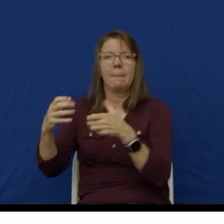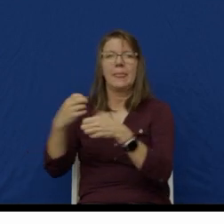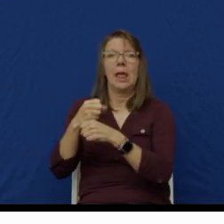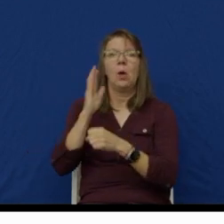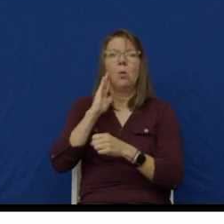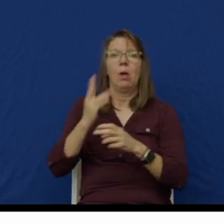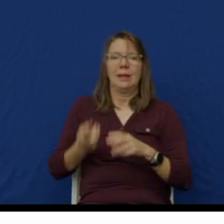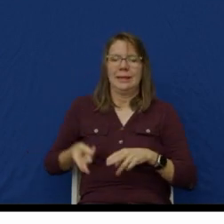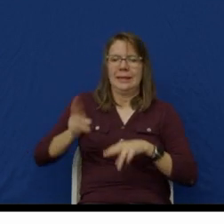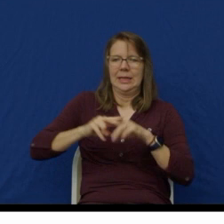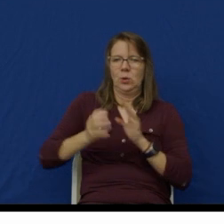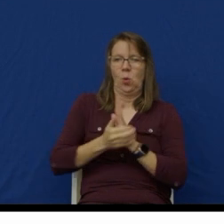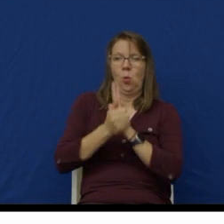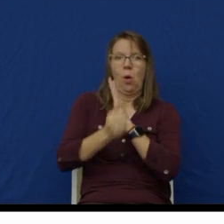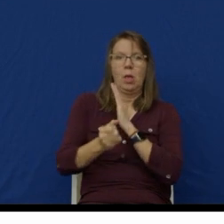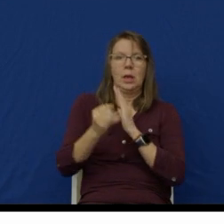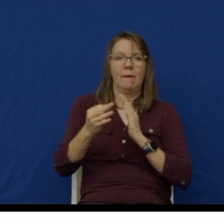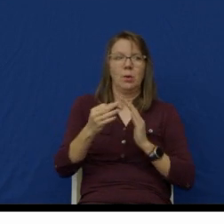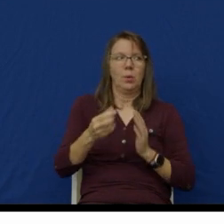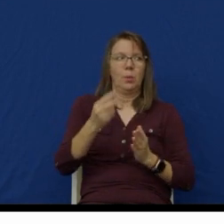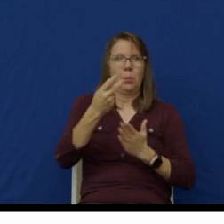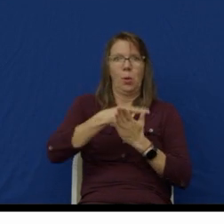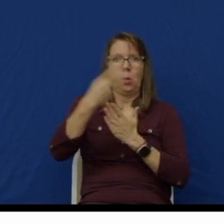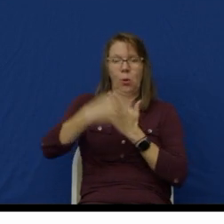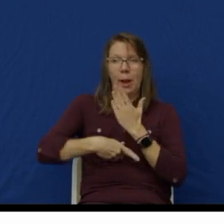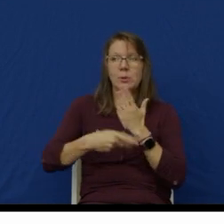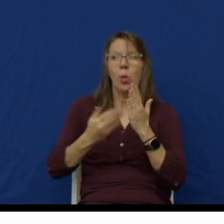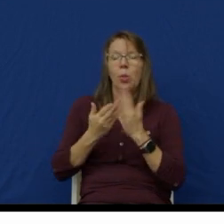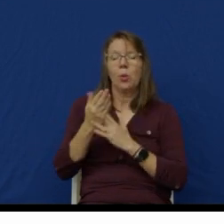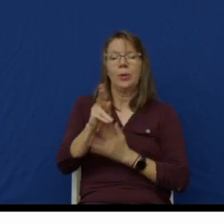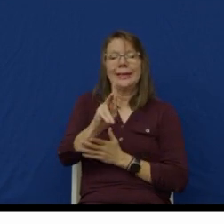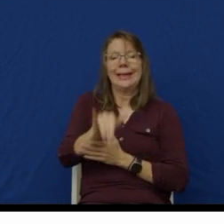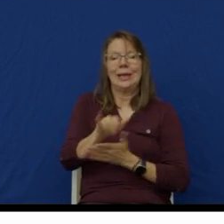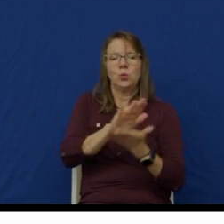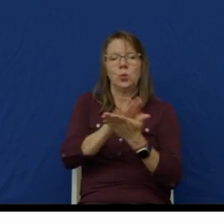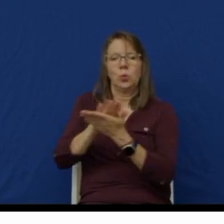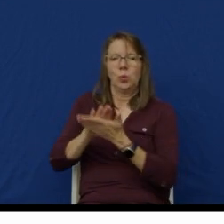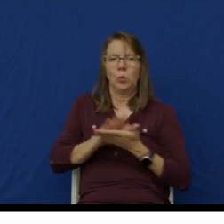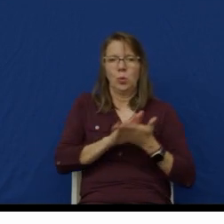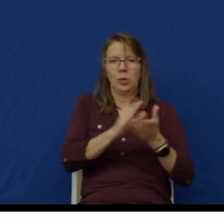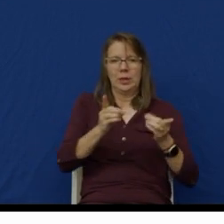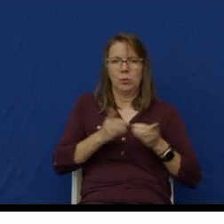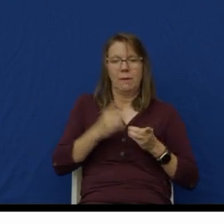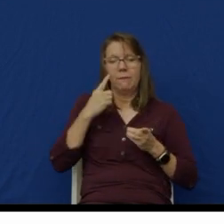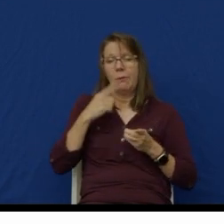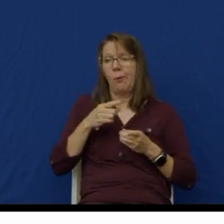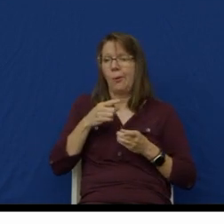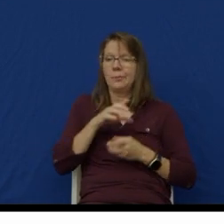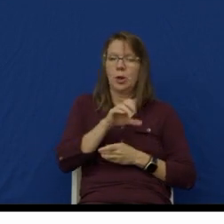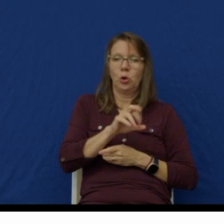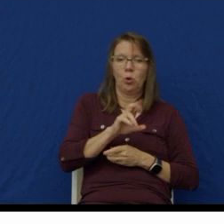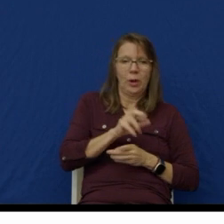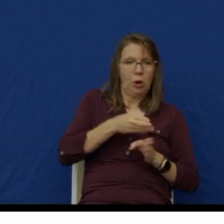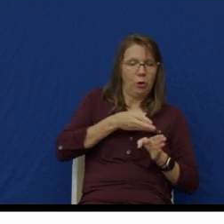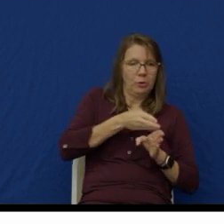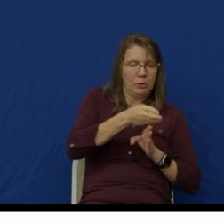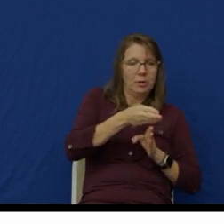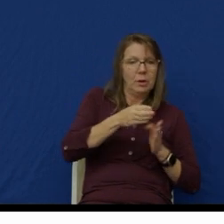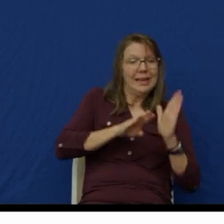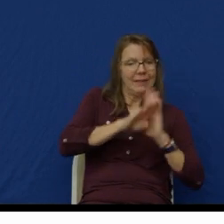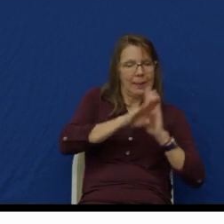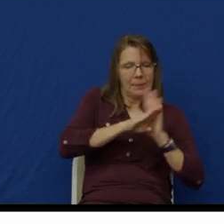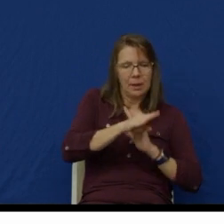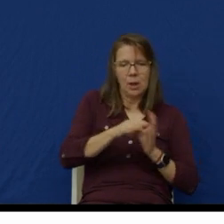transition programming through Kentucky school districts in the areas of career development, collaborative